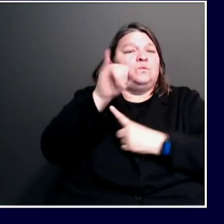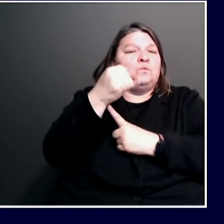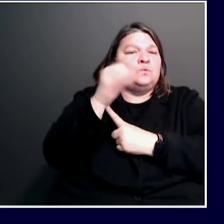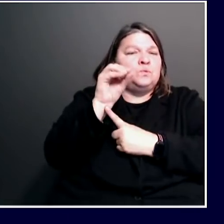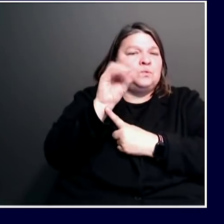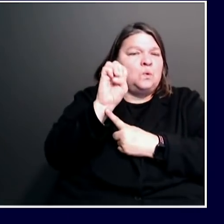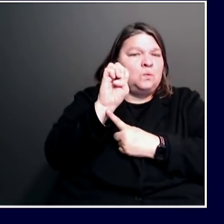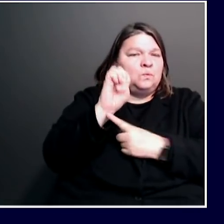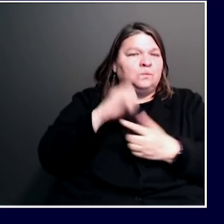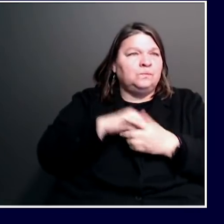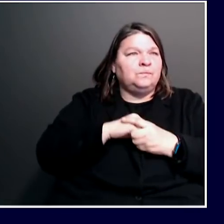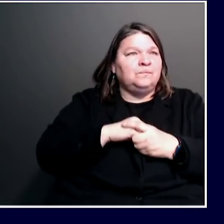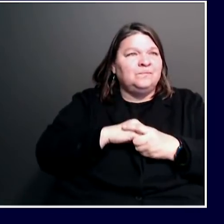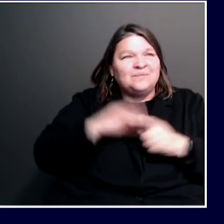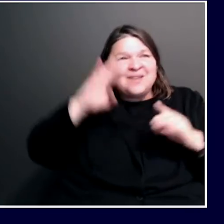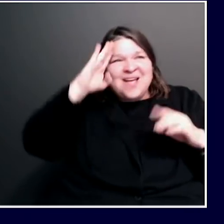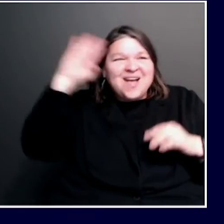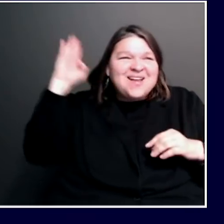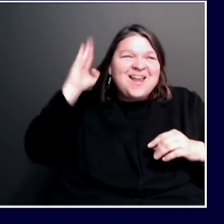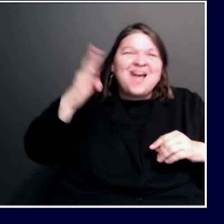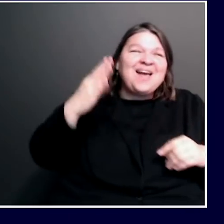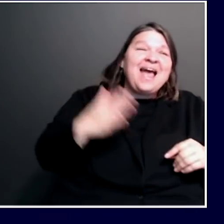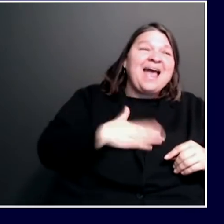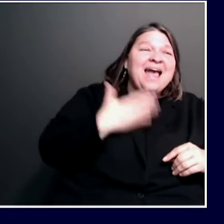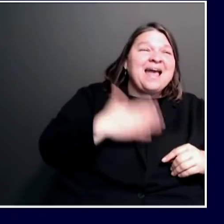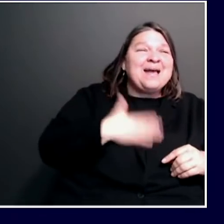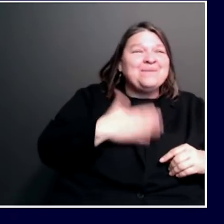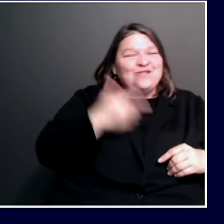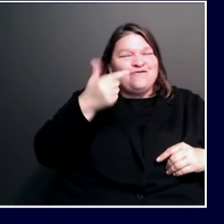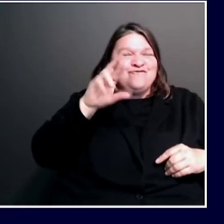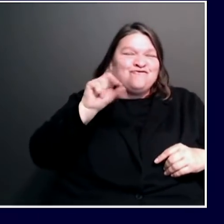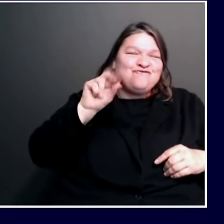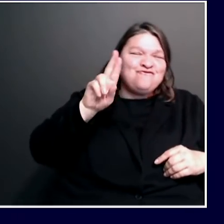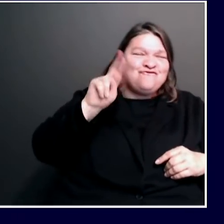Yes, hello. Happy Groundhog Day, the movie version. I